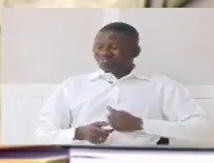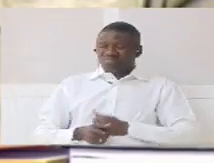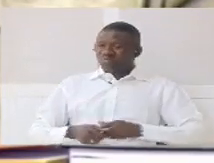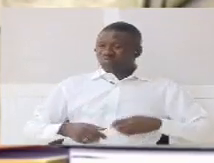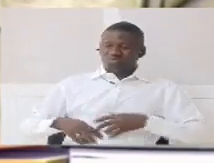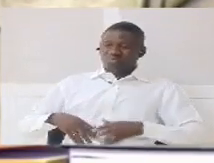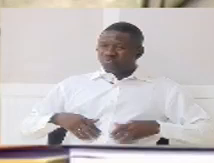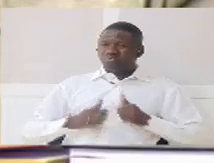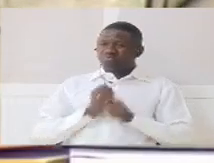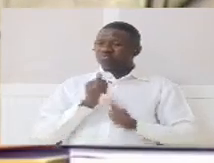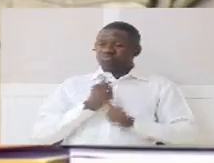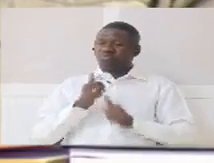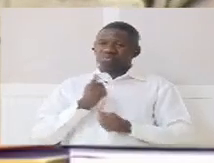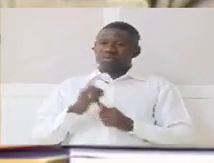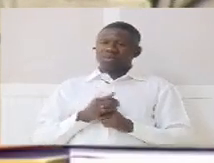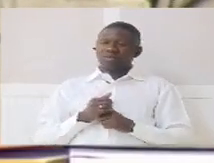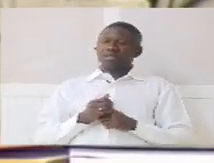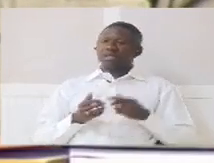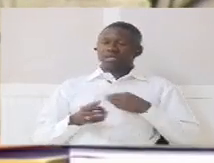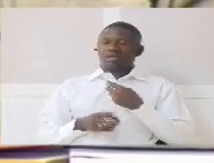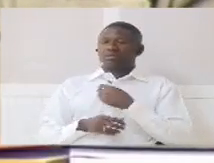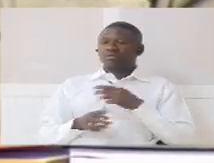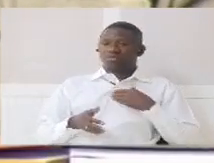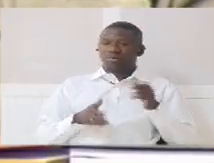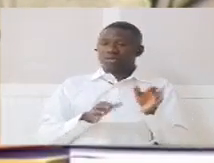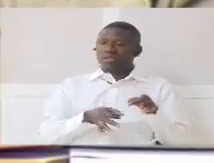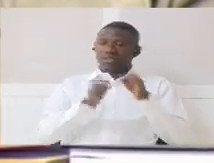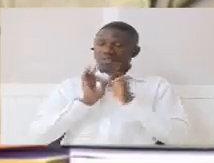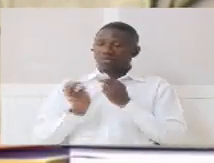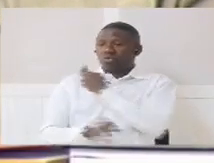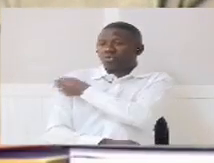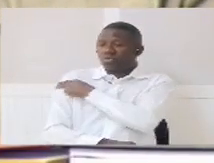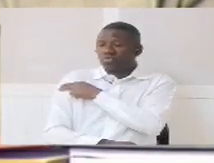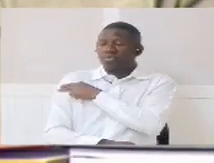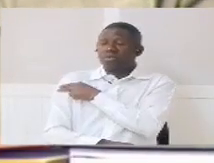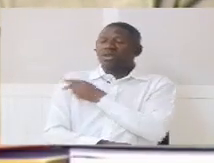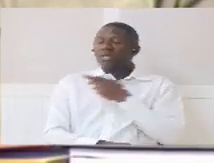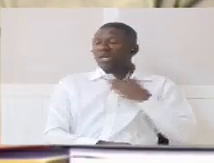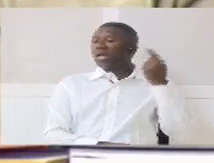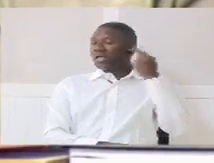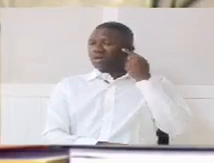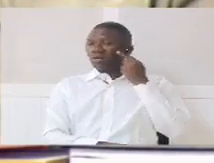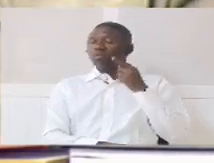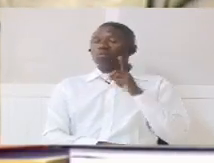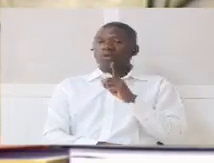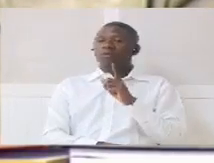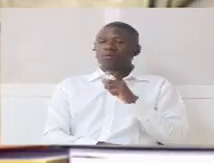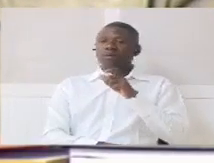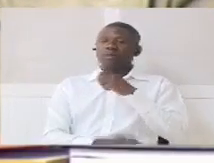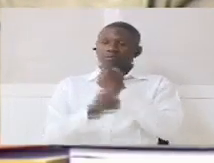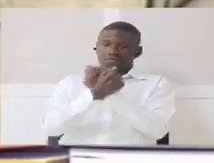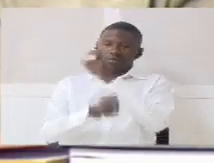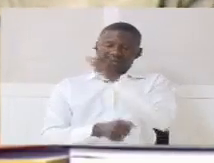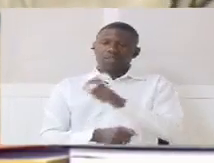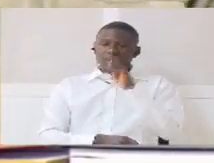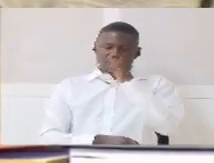admitted. One of the prisoners found fatter. And I had that one of the prisoners even died. I had all of that there. Ko dead